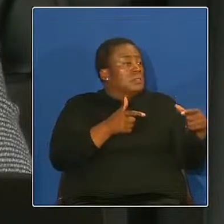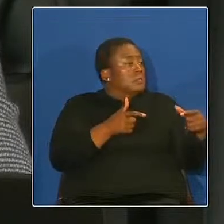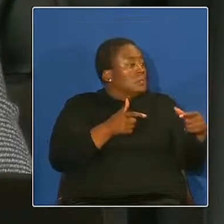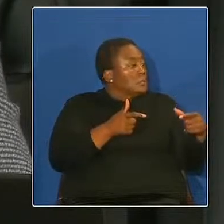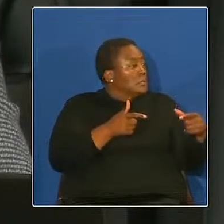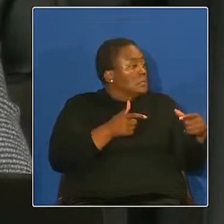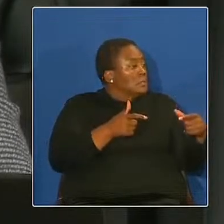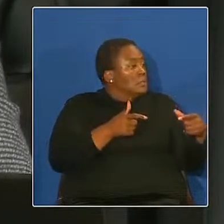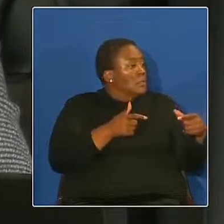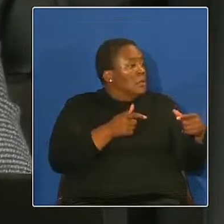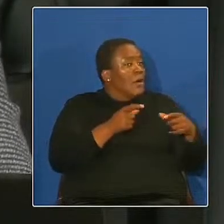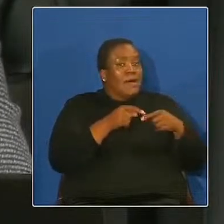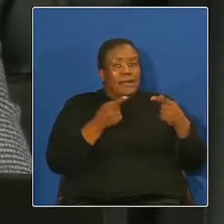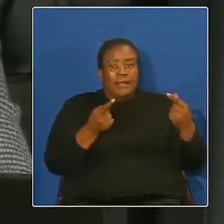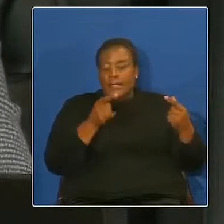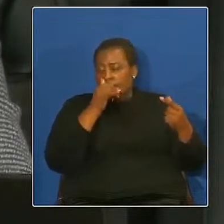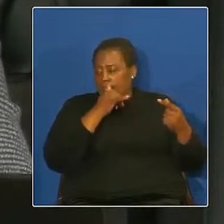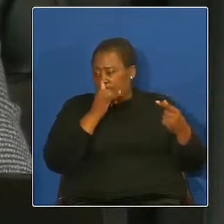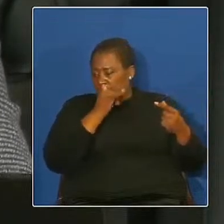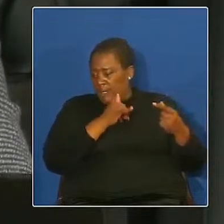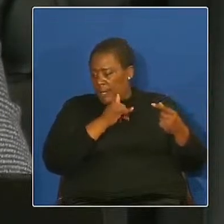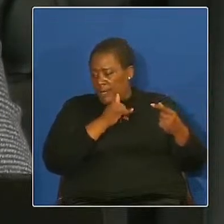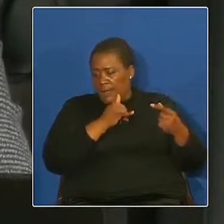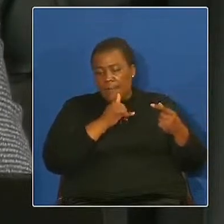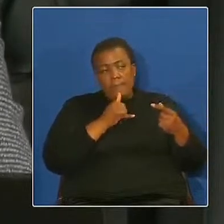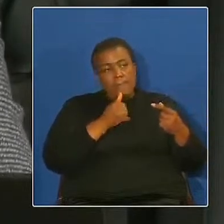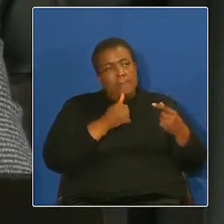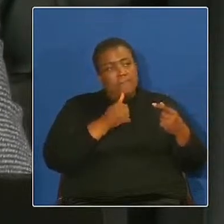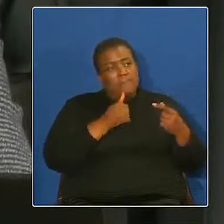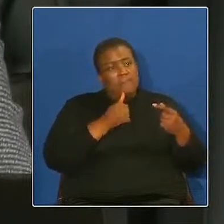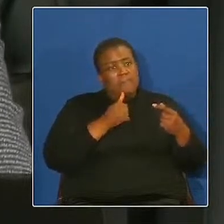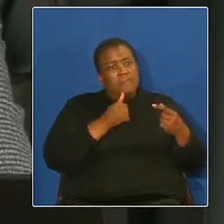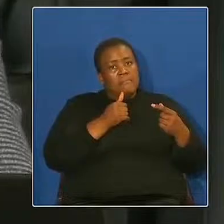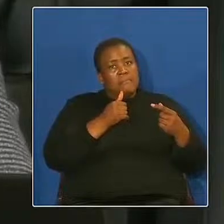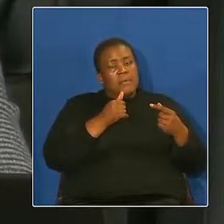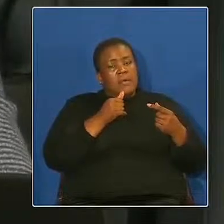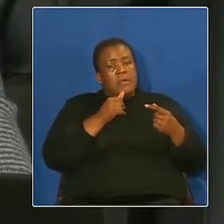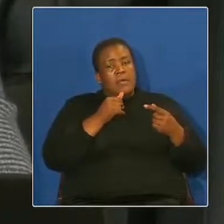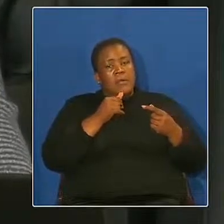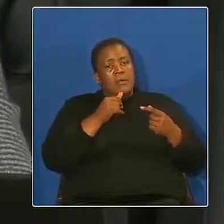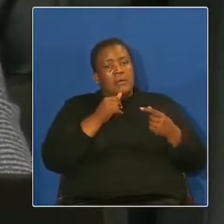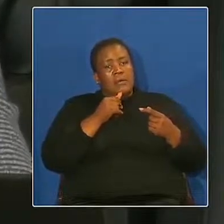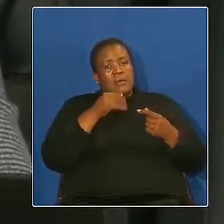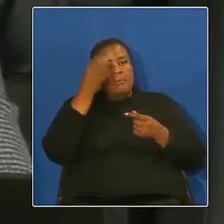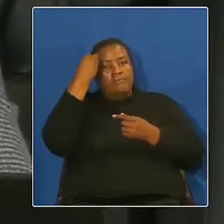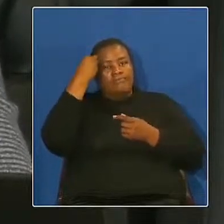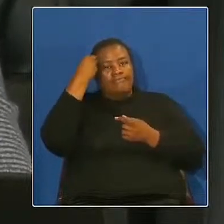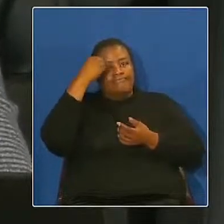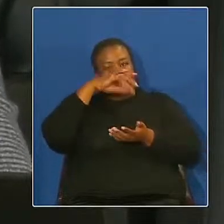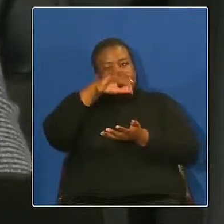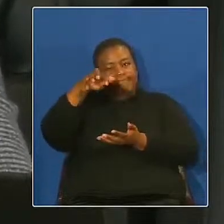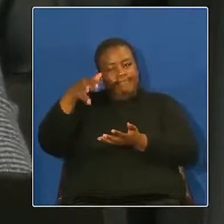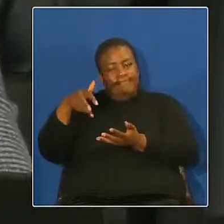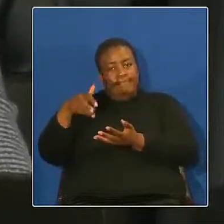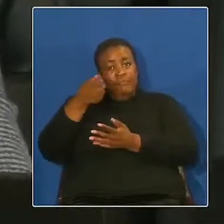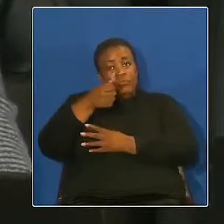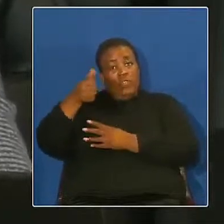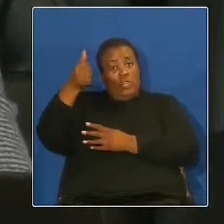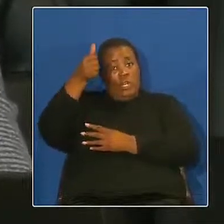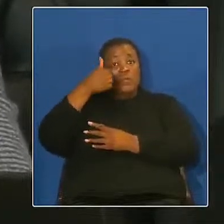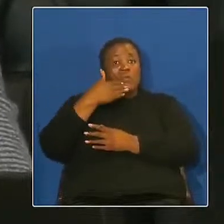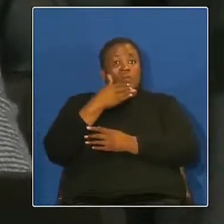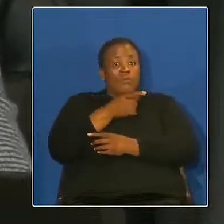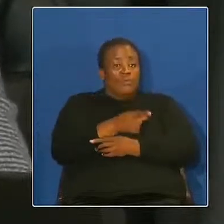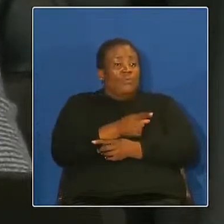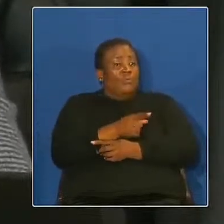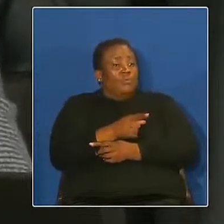Crime Intelligence Head, and that Crime Intelligence Head is you. Has the Portfolio Committee, as a committee, opened a